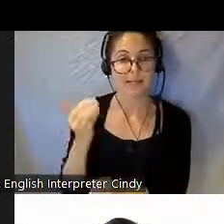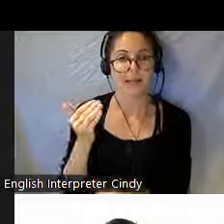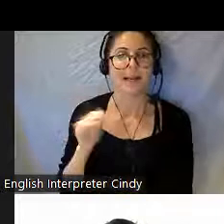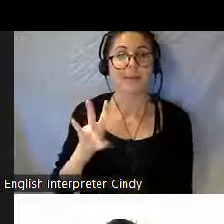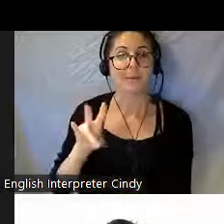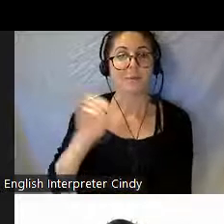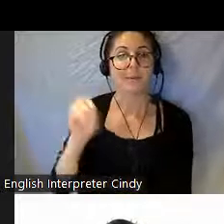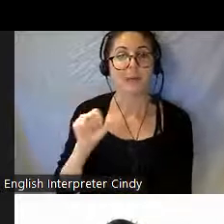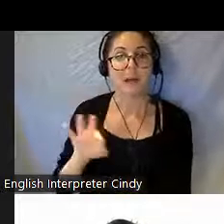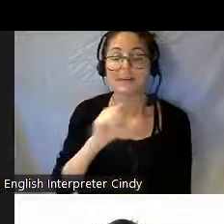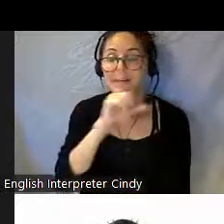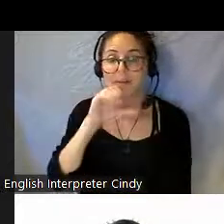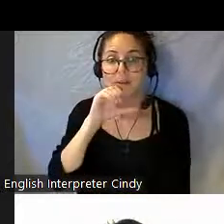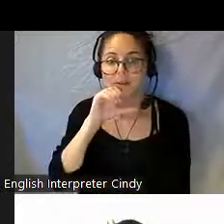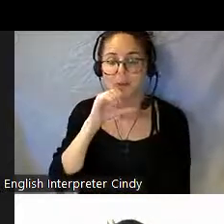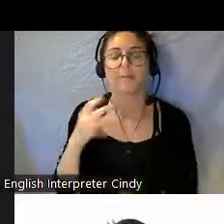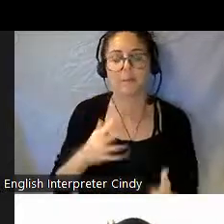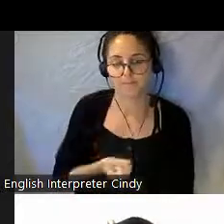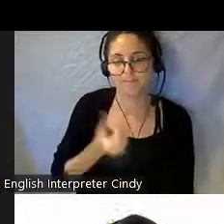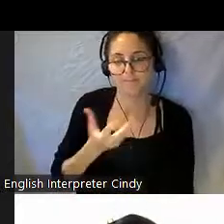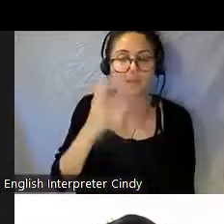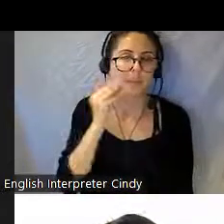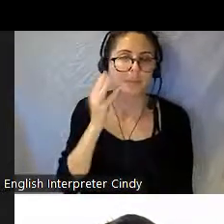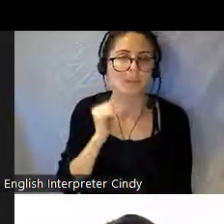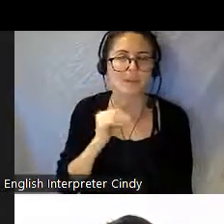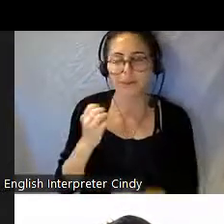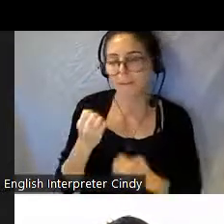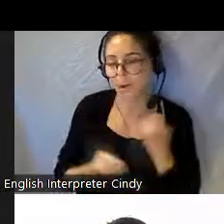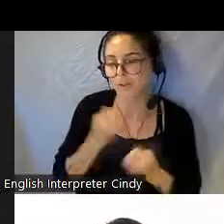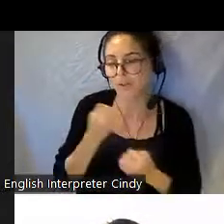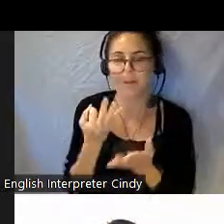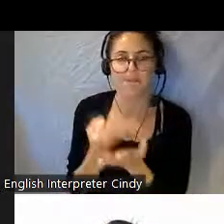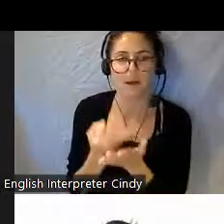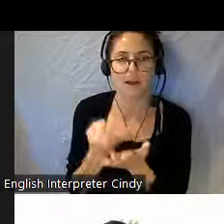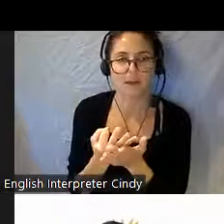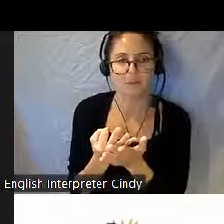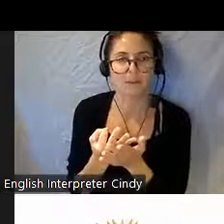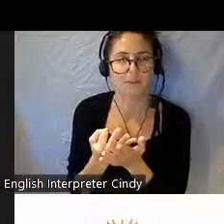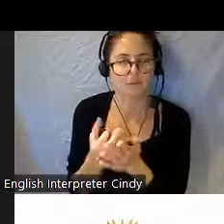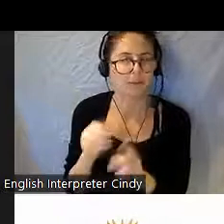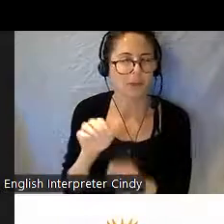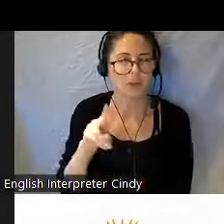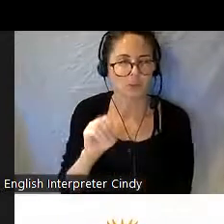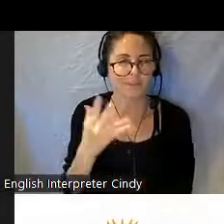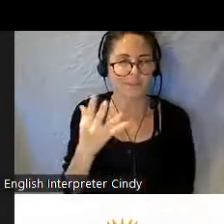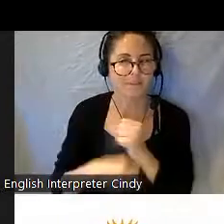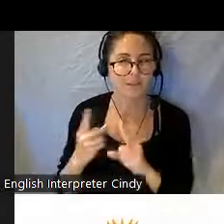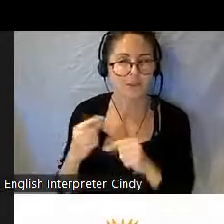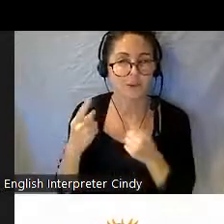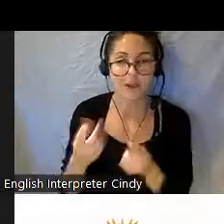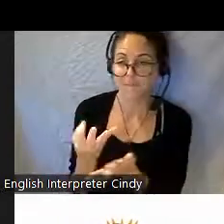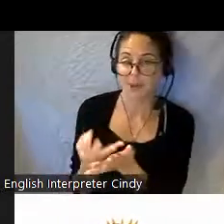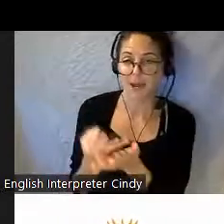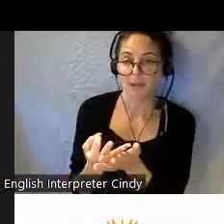of seniors reported that they had experienced some form of emotional or financial abuse within the past 5 years. And financial abuse seems to